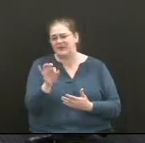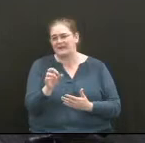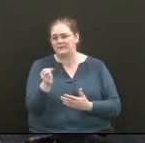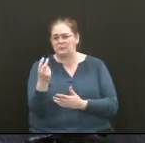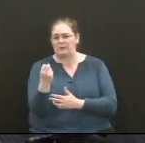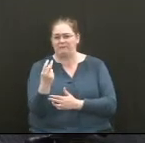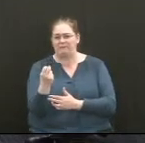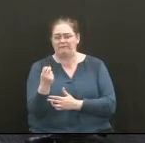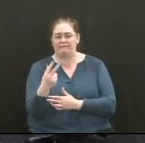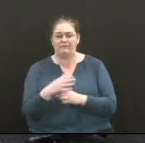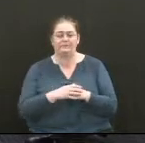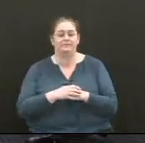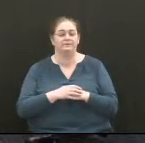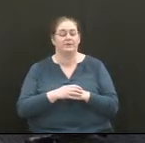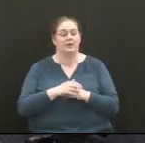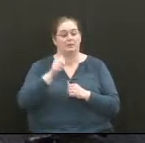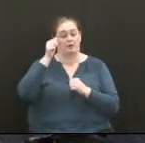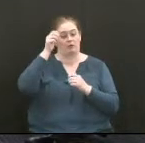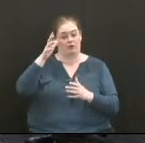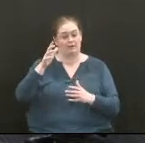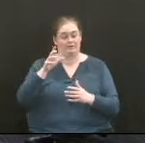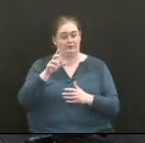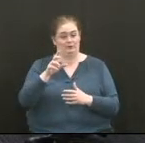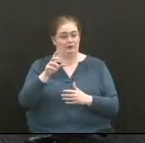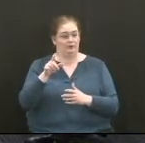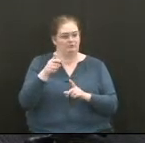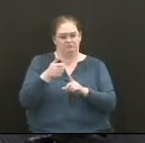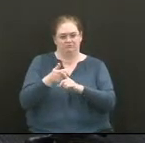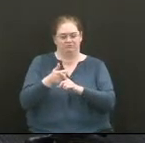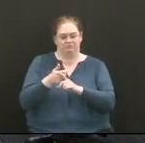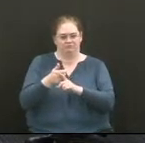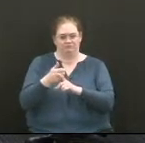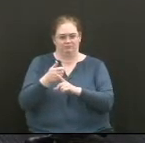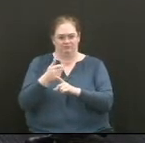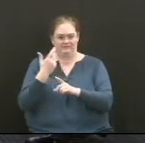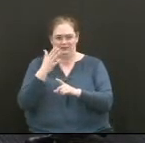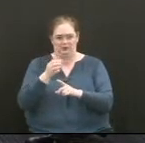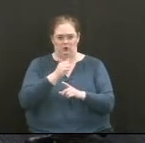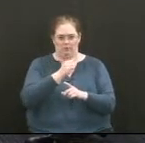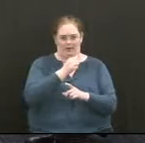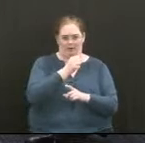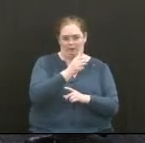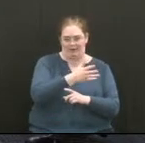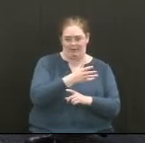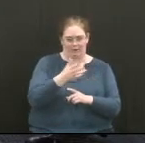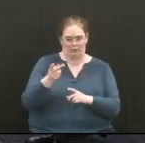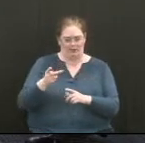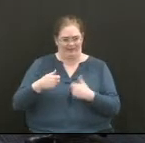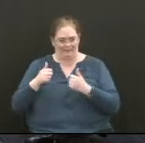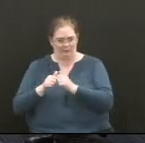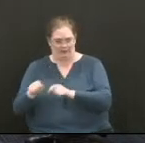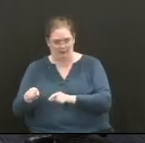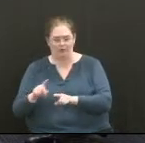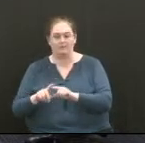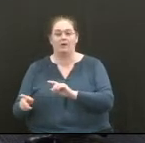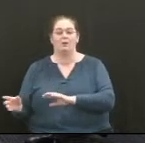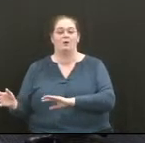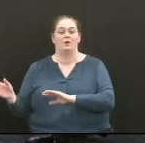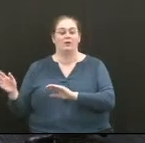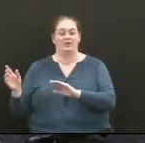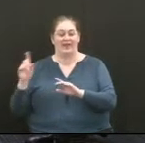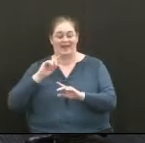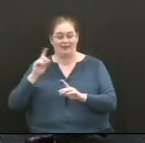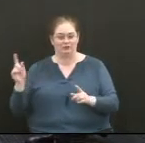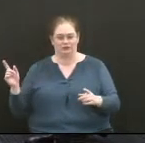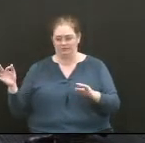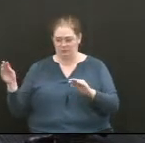and my grandfather, Di Girolamo, did not know my grandmother when they were in the town, but they actually met